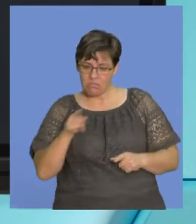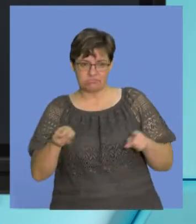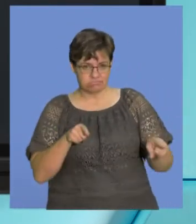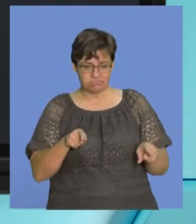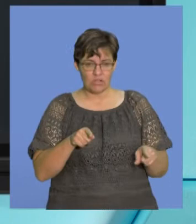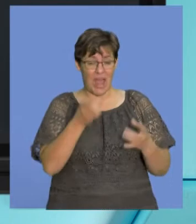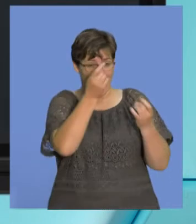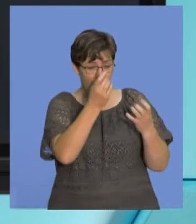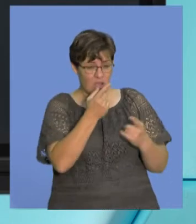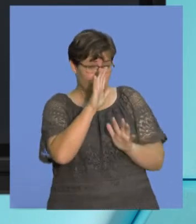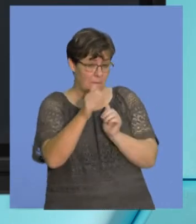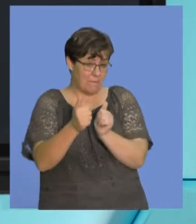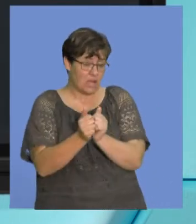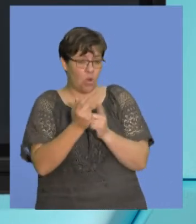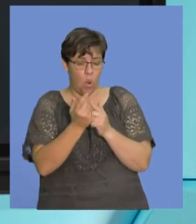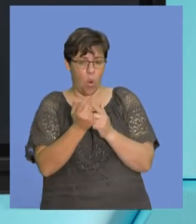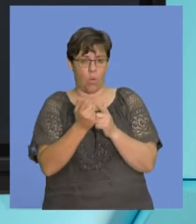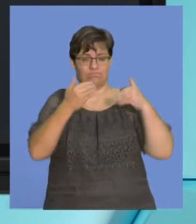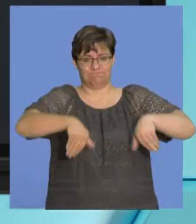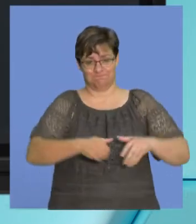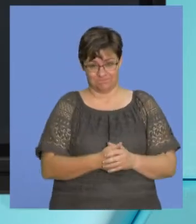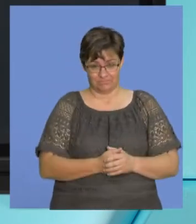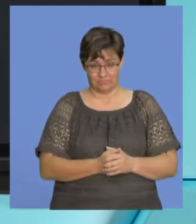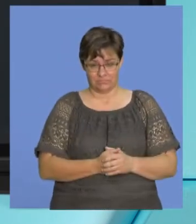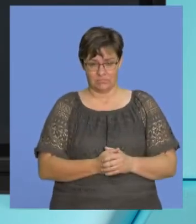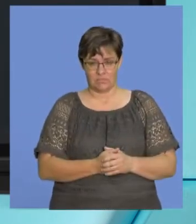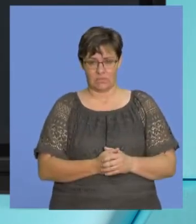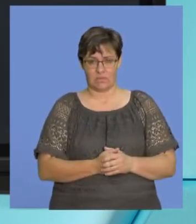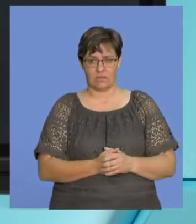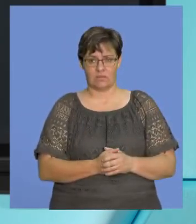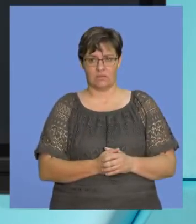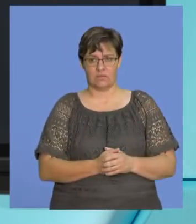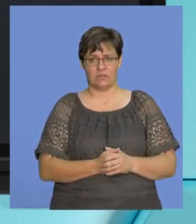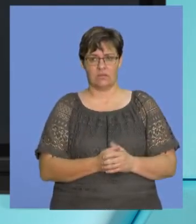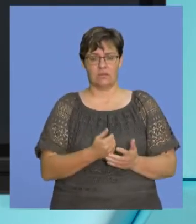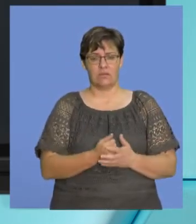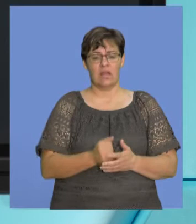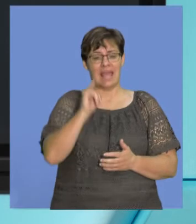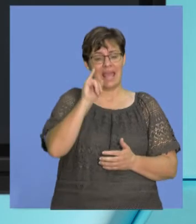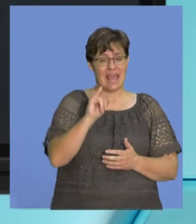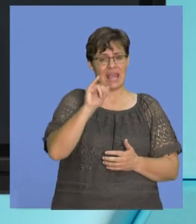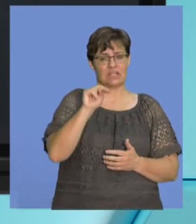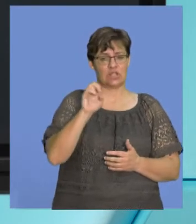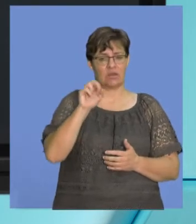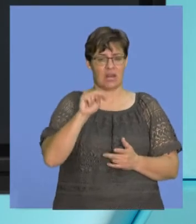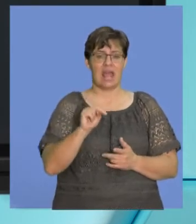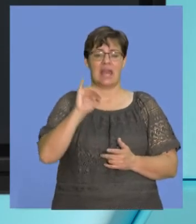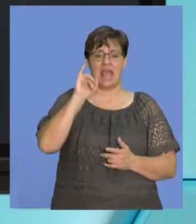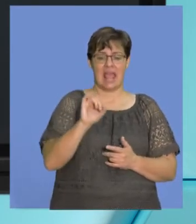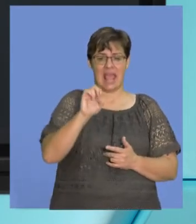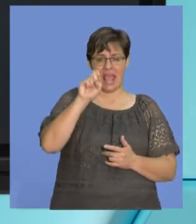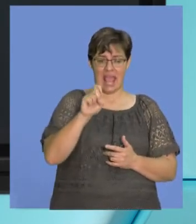to whether the information is biased or subjective. We also know that there are terms called interpolation